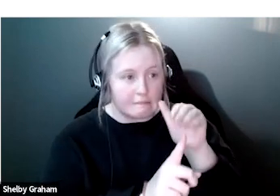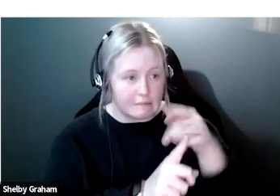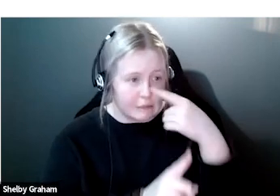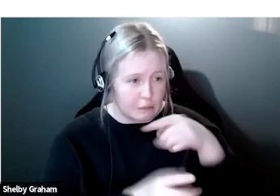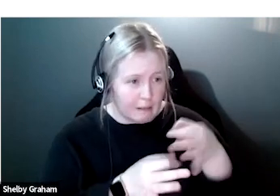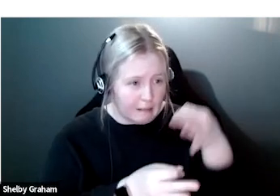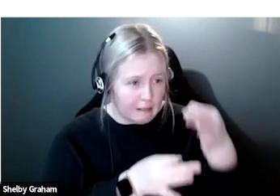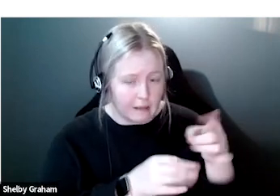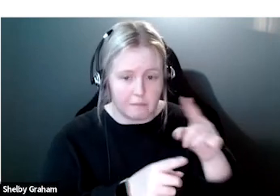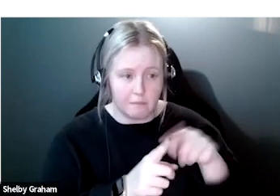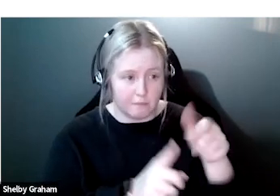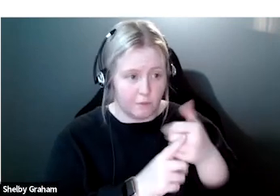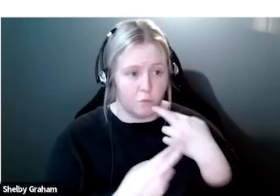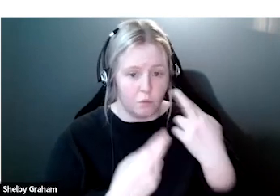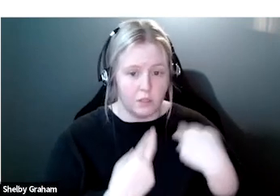invites